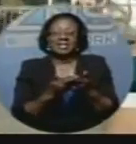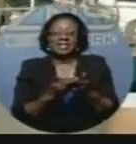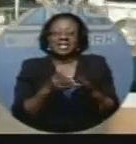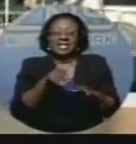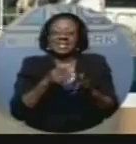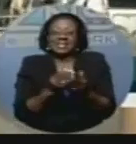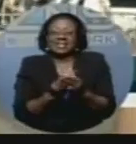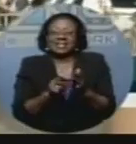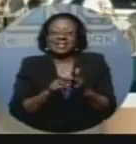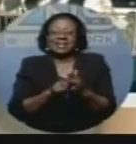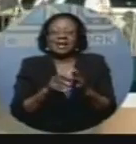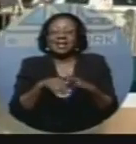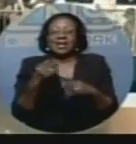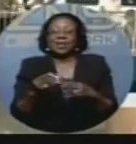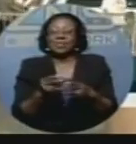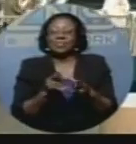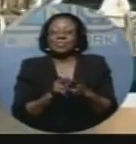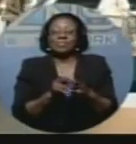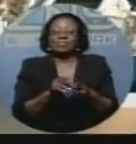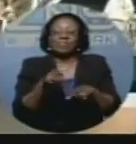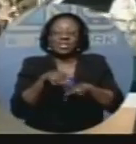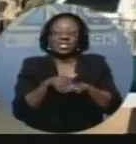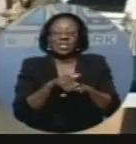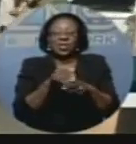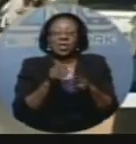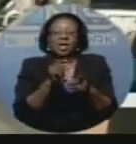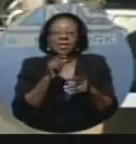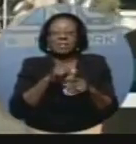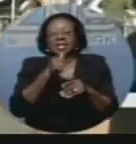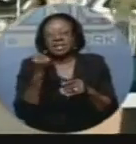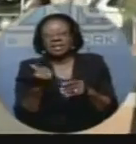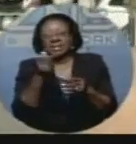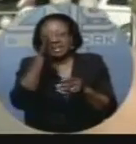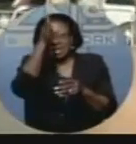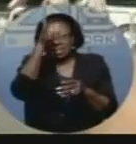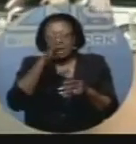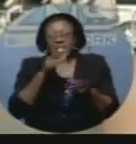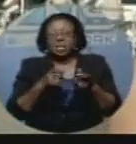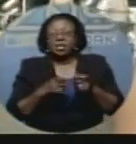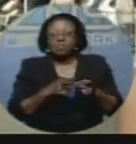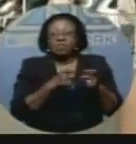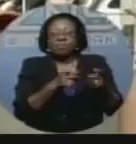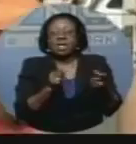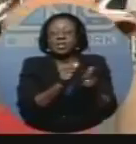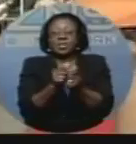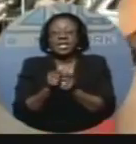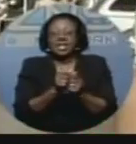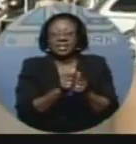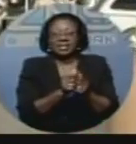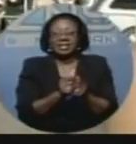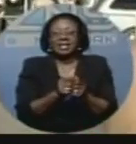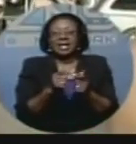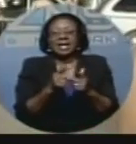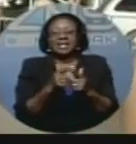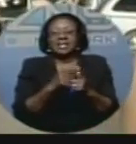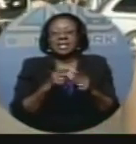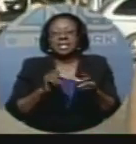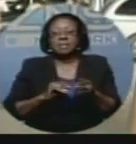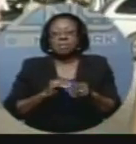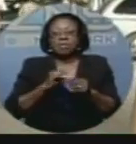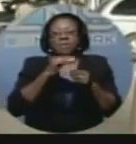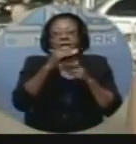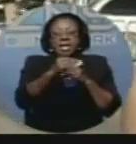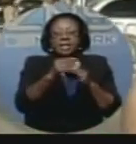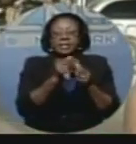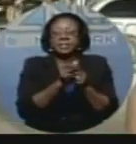with another guy, and we ran together for about 15 miles. And actually probably closer to 17. About